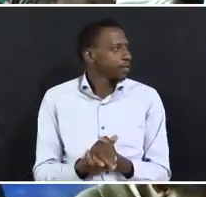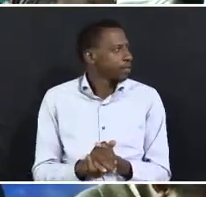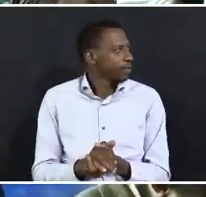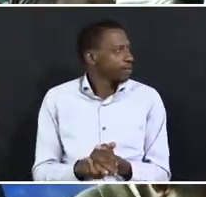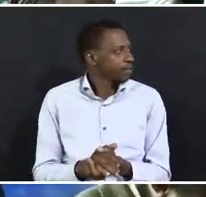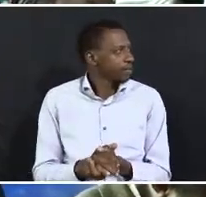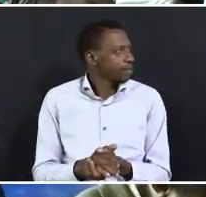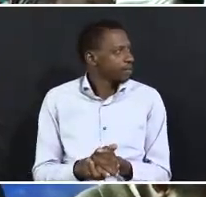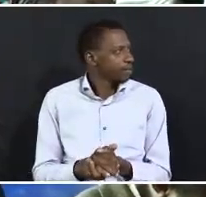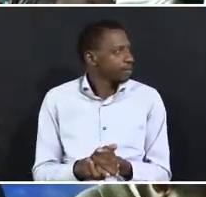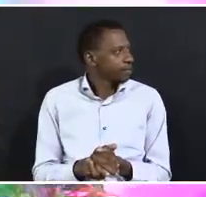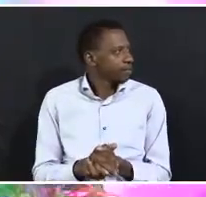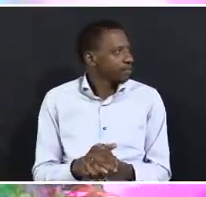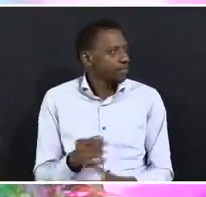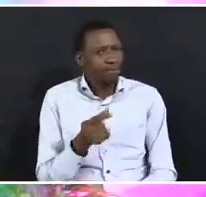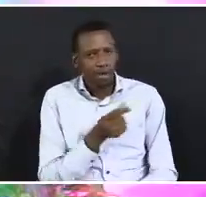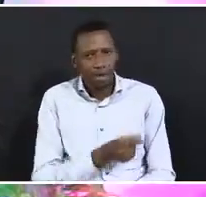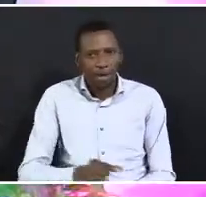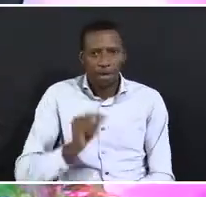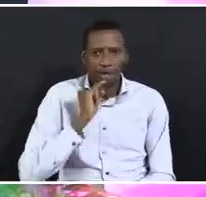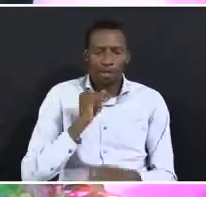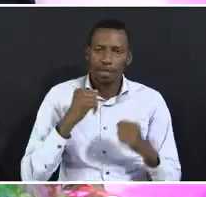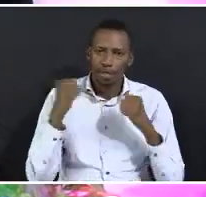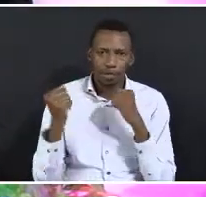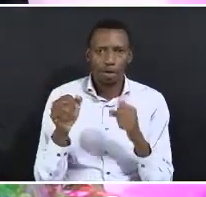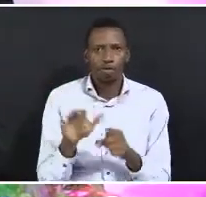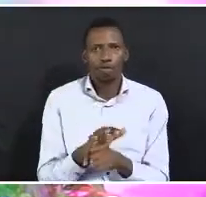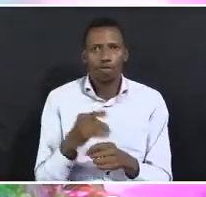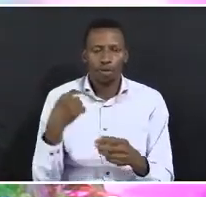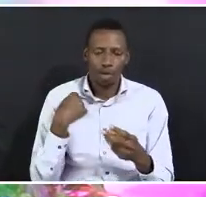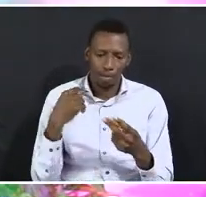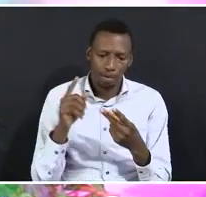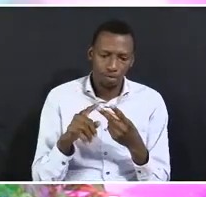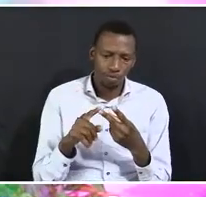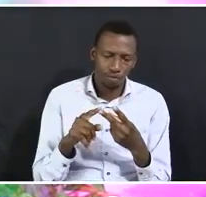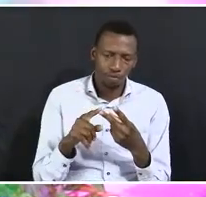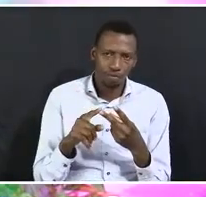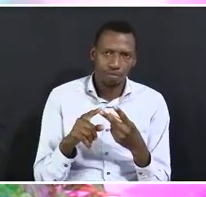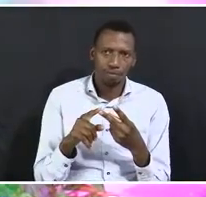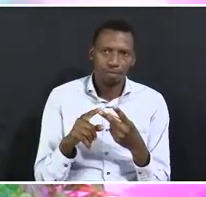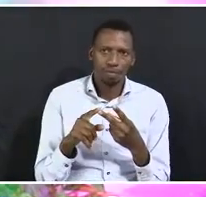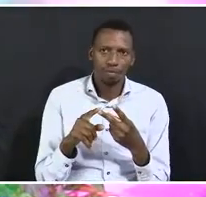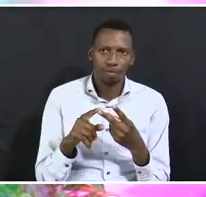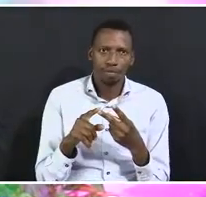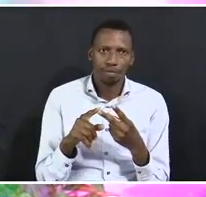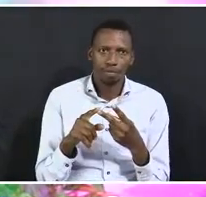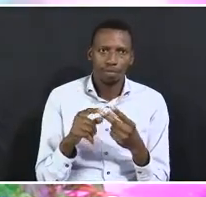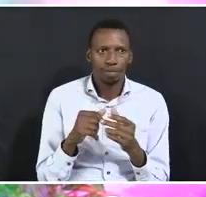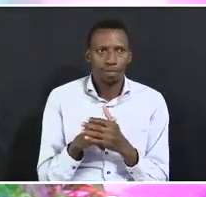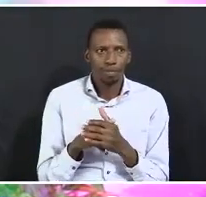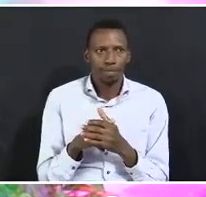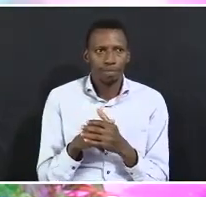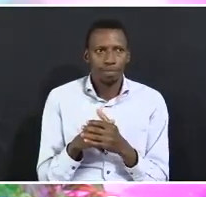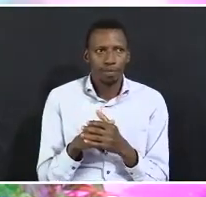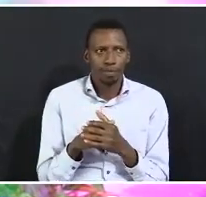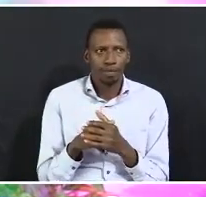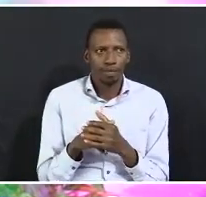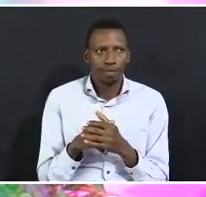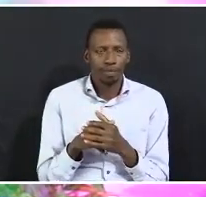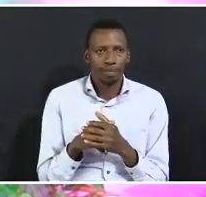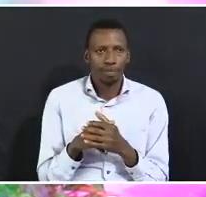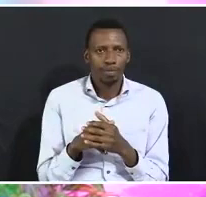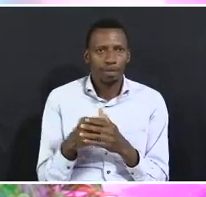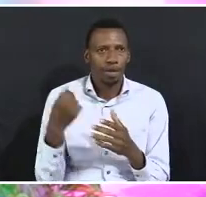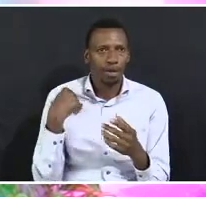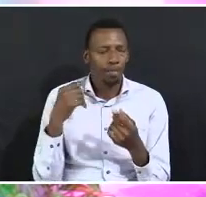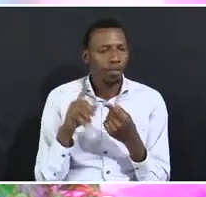Grace is powerful. Number two, the particularity of God. So which one is the first